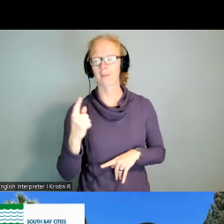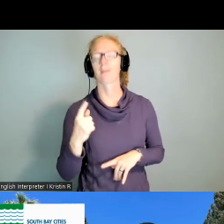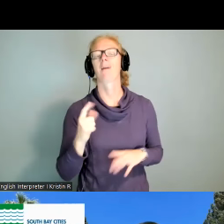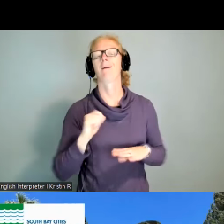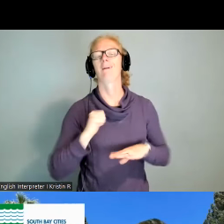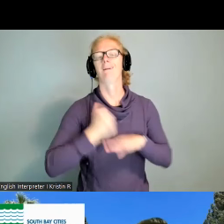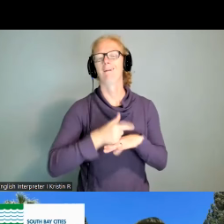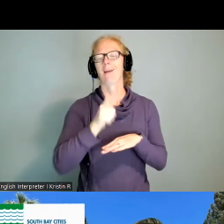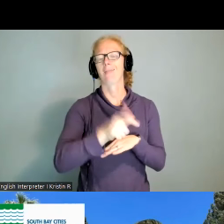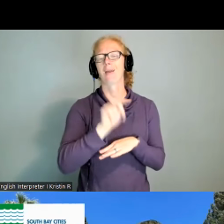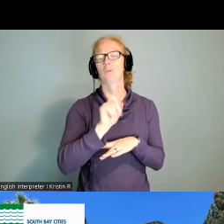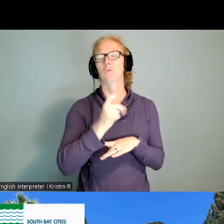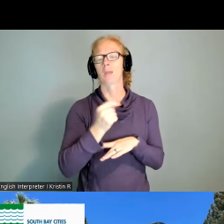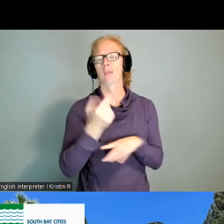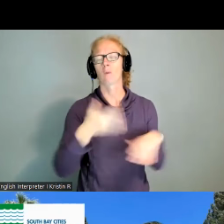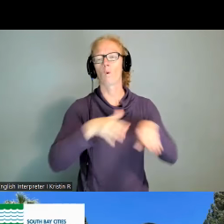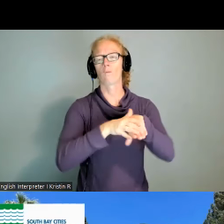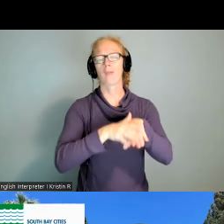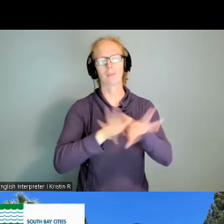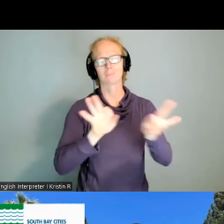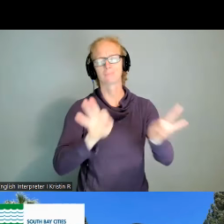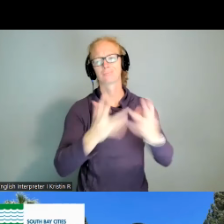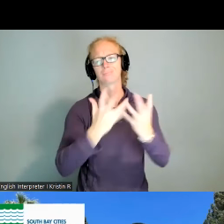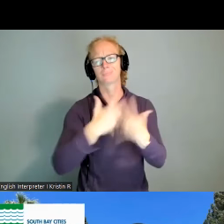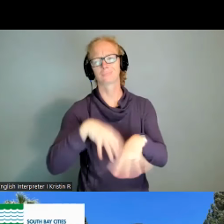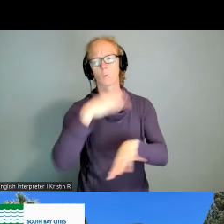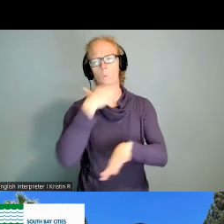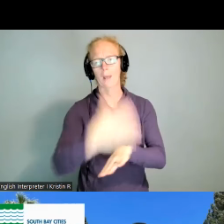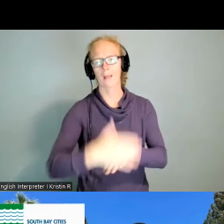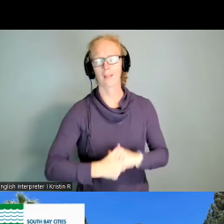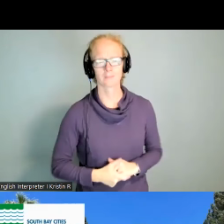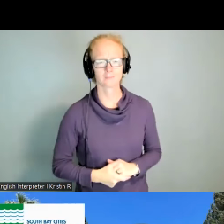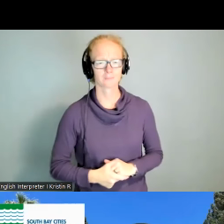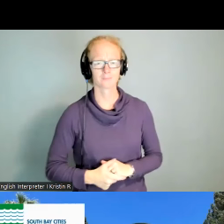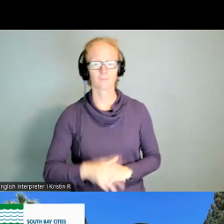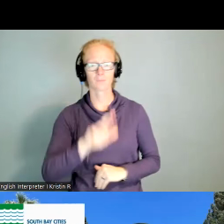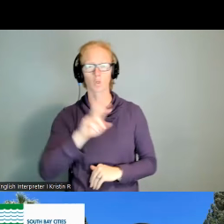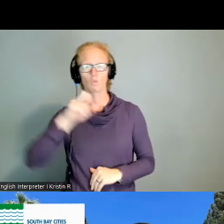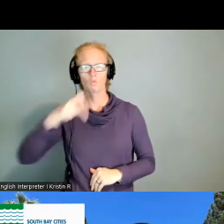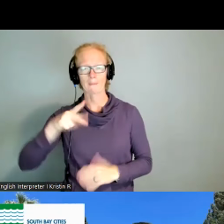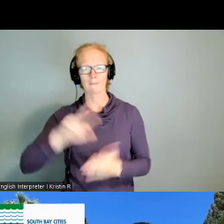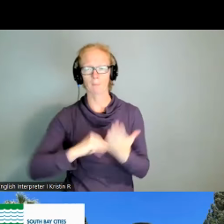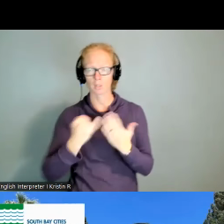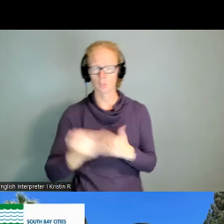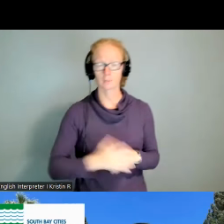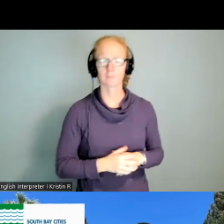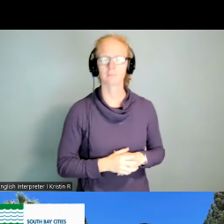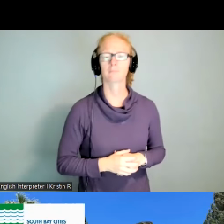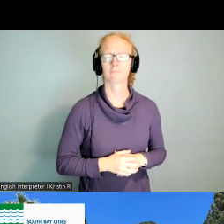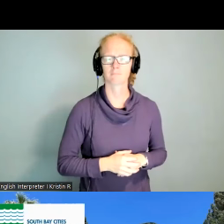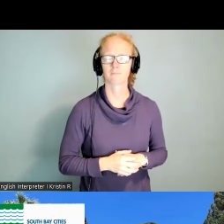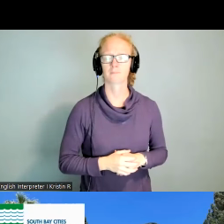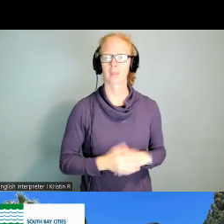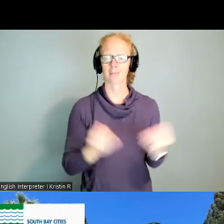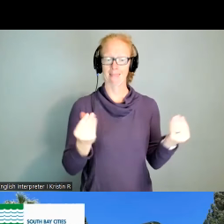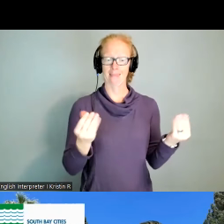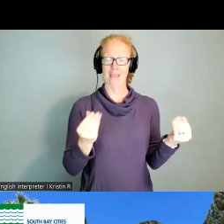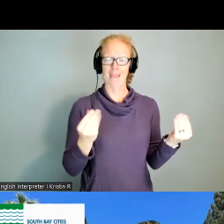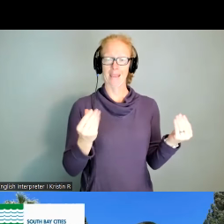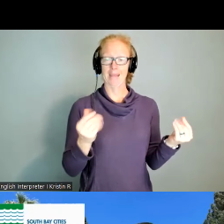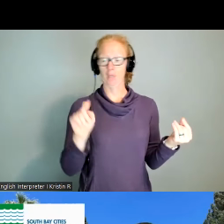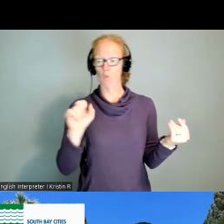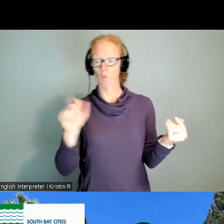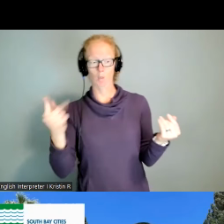really nice synergy and overlap between these two REAP projects. The typologies in the toolkit are some of the same that we're looking at in our